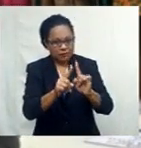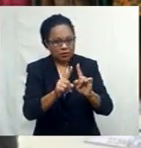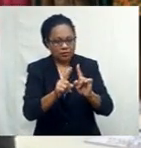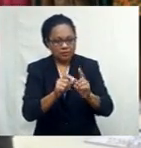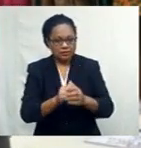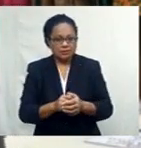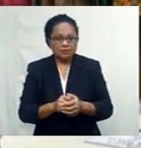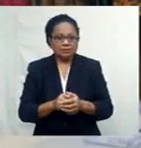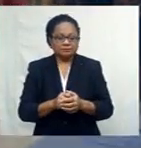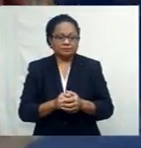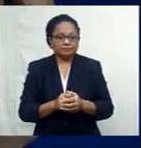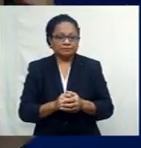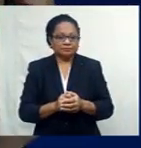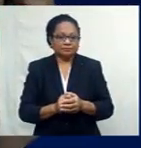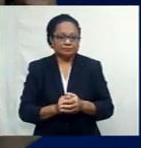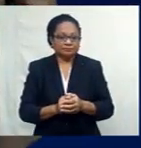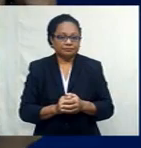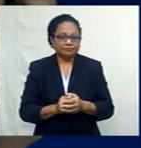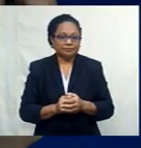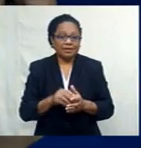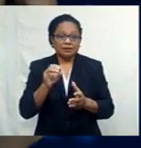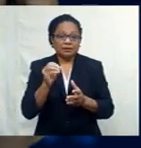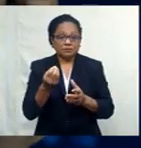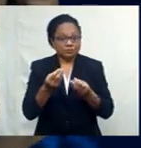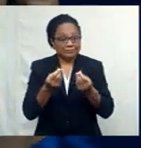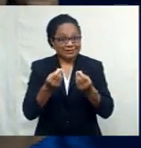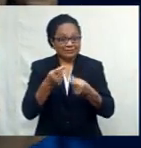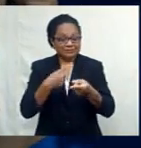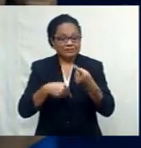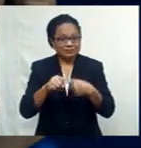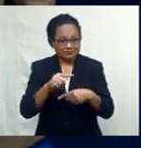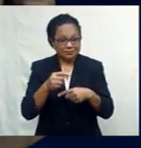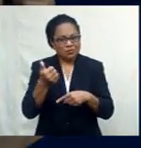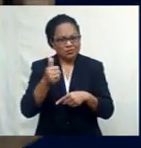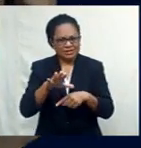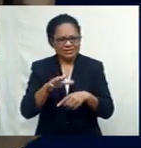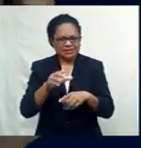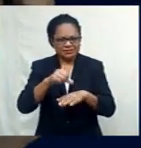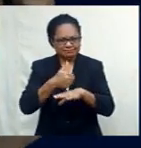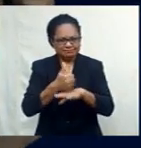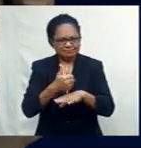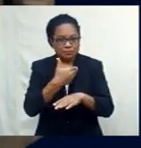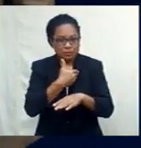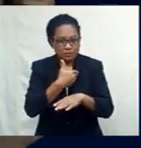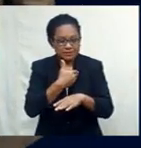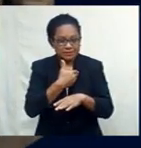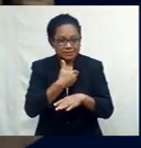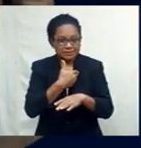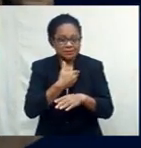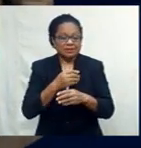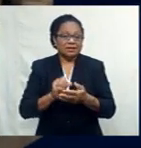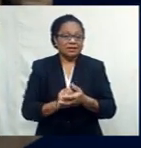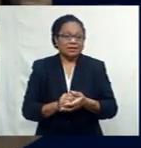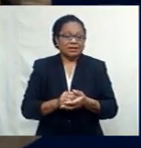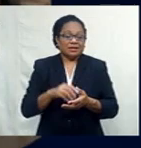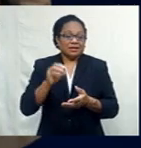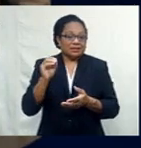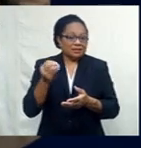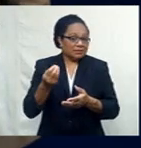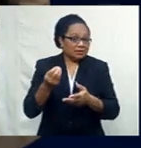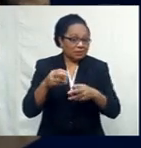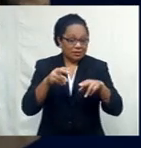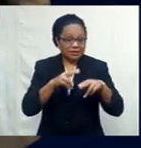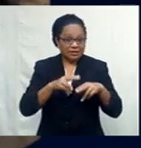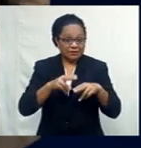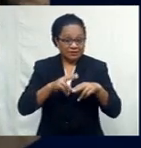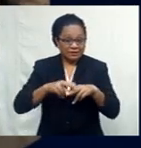them what needs to be done. Here the local exchange rates are set early this morning. As usual, when it slips against the greenback, the Sangomoli